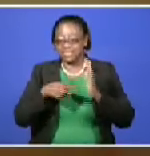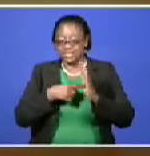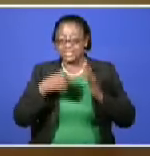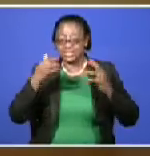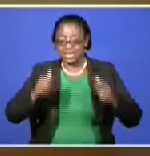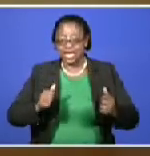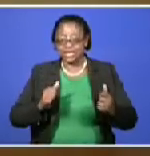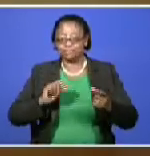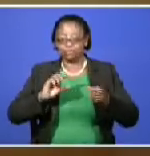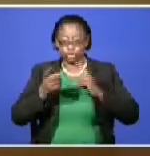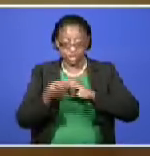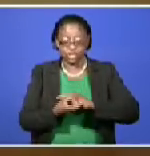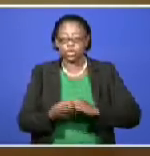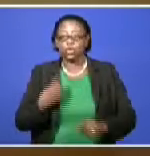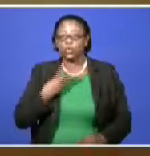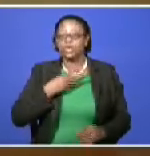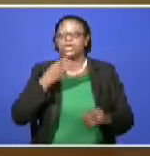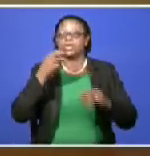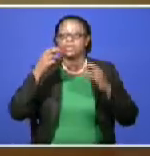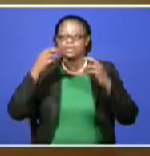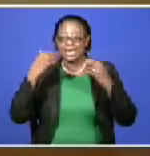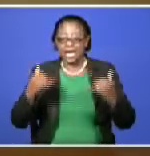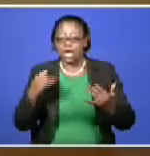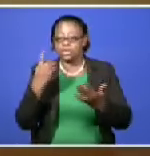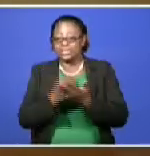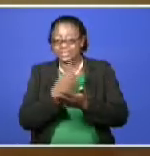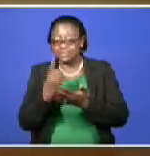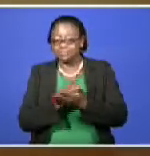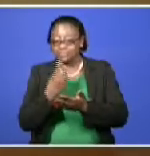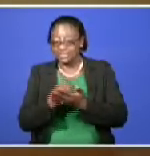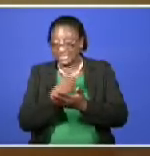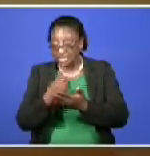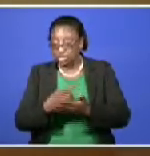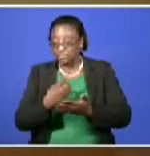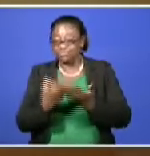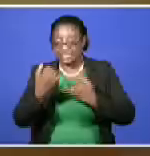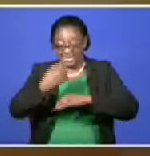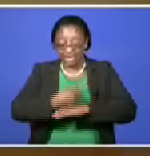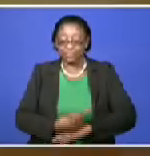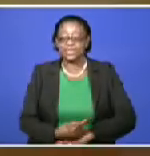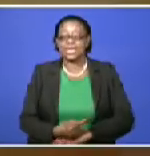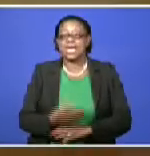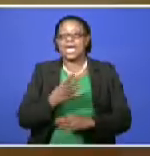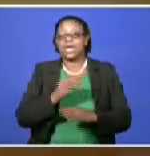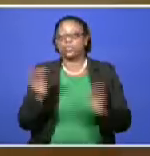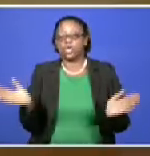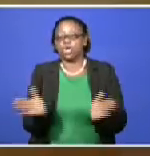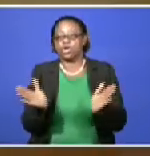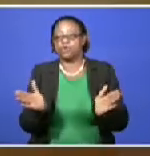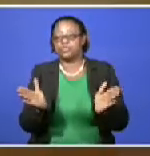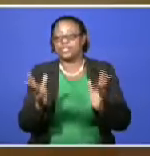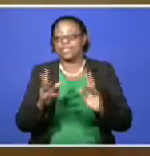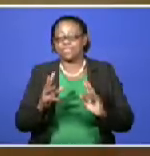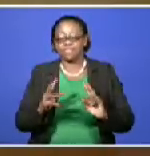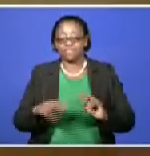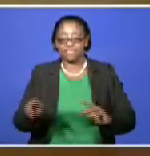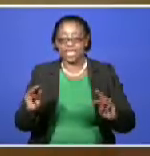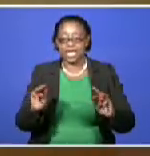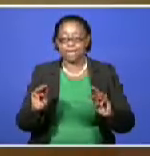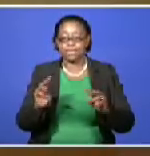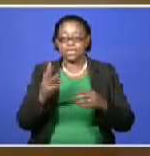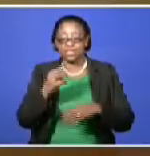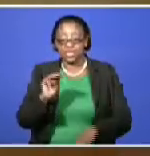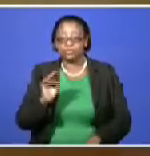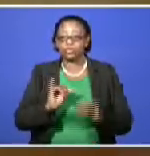to talk. We know that talks took place today. And so we are encouraging them to talk so that this matter can